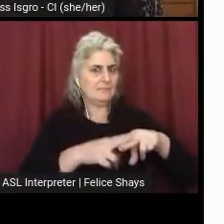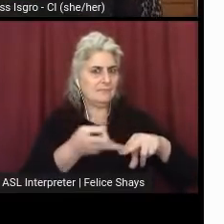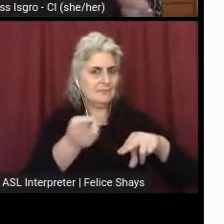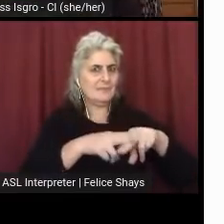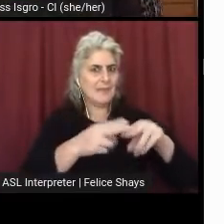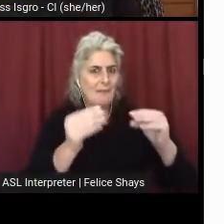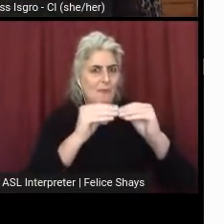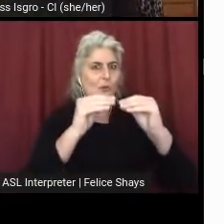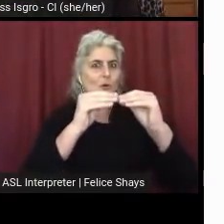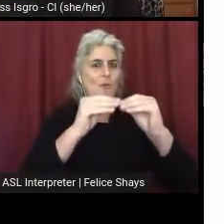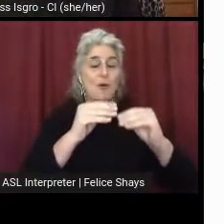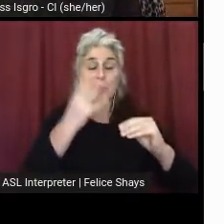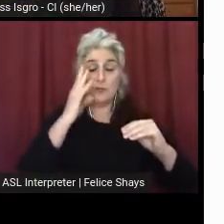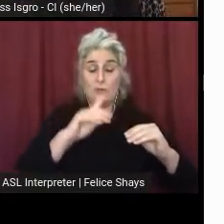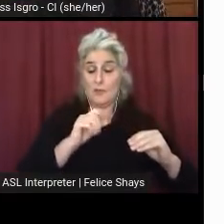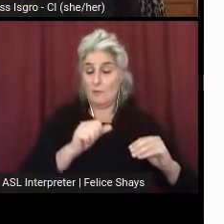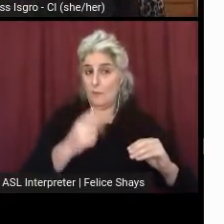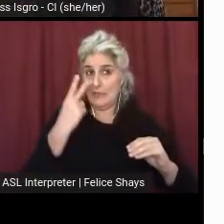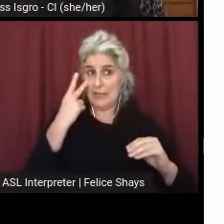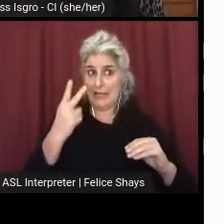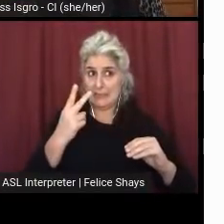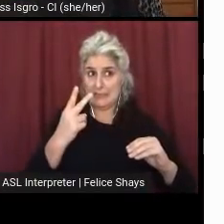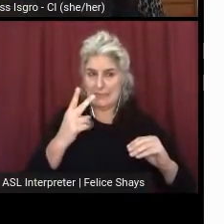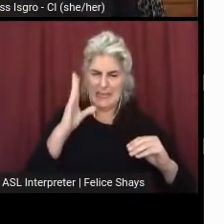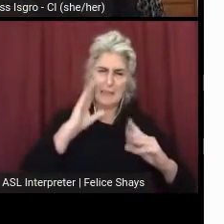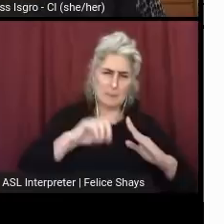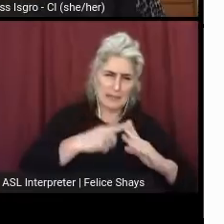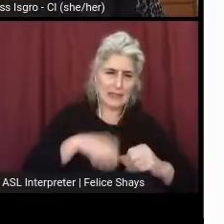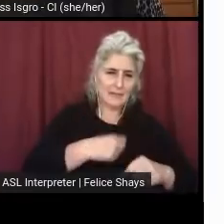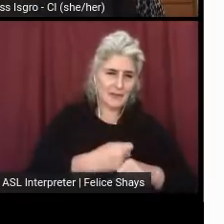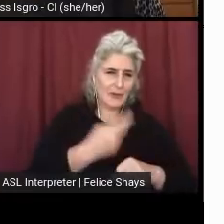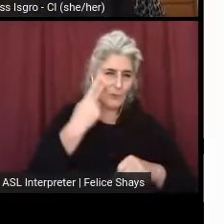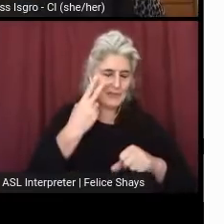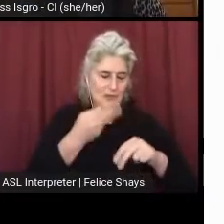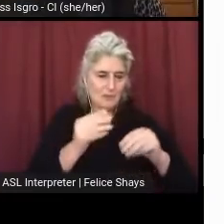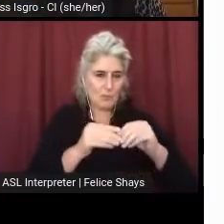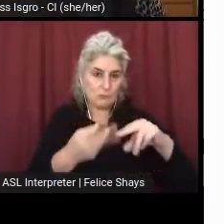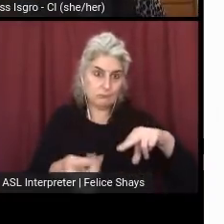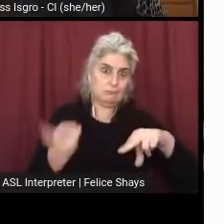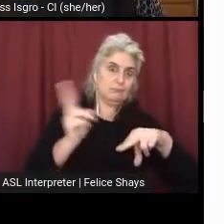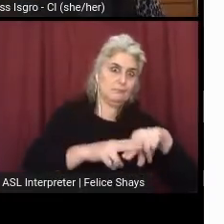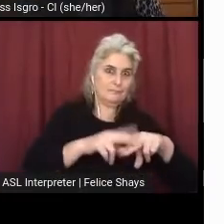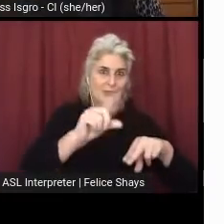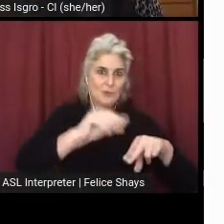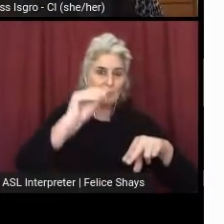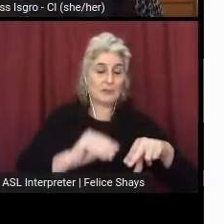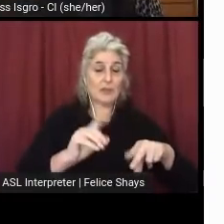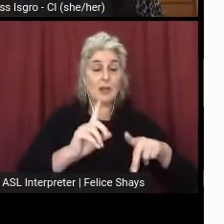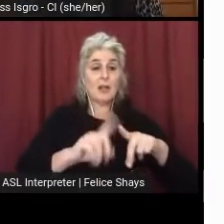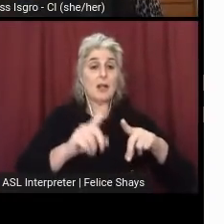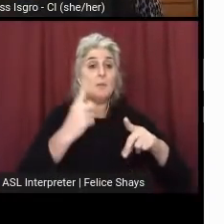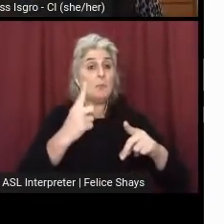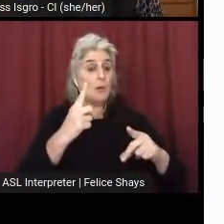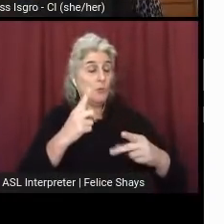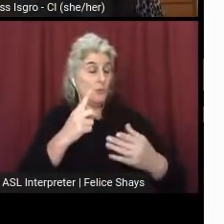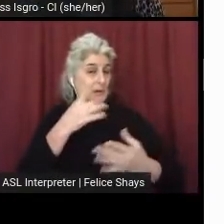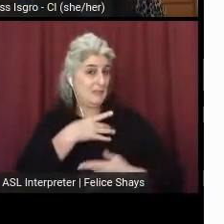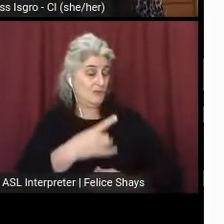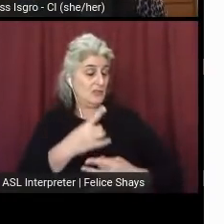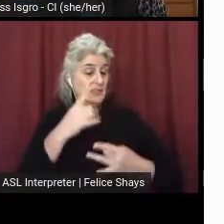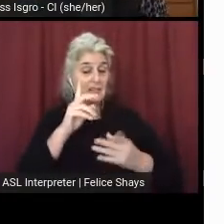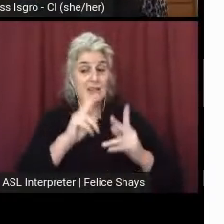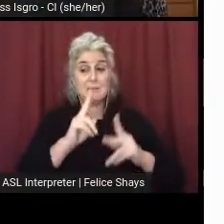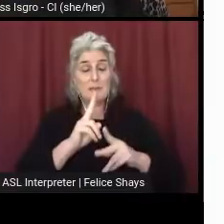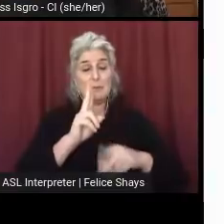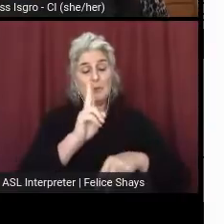see that same huge bump that we saw right at the beginning of the year. But most recently, a study from eMarketer noted that on average, users